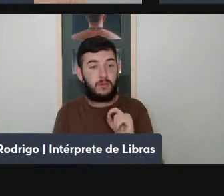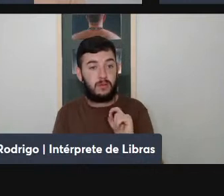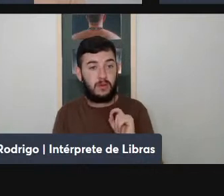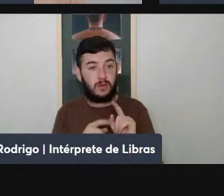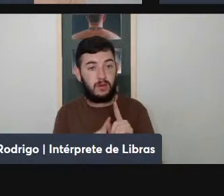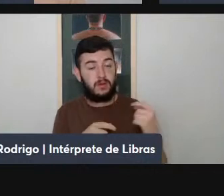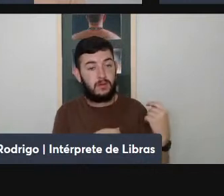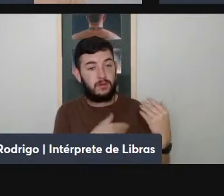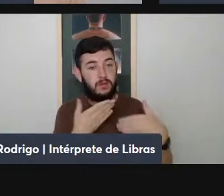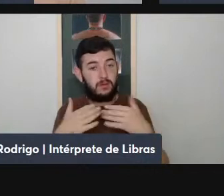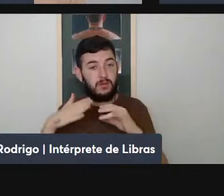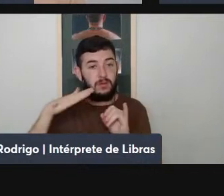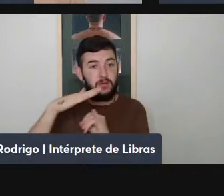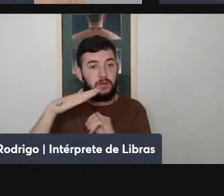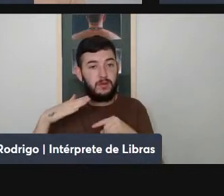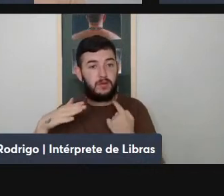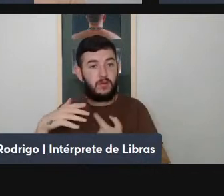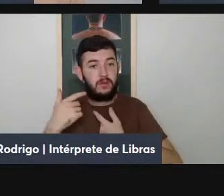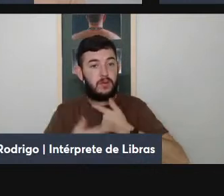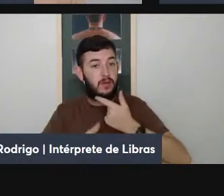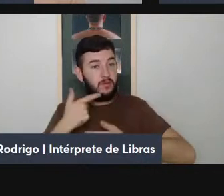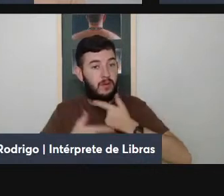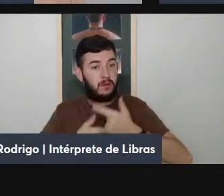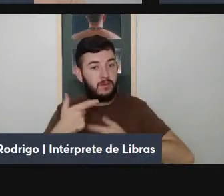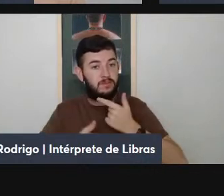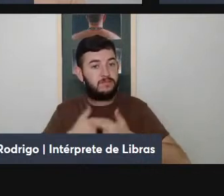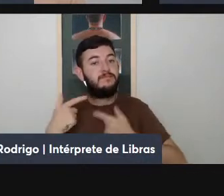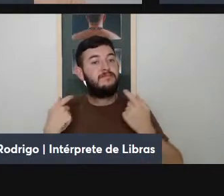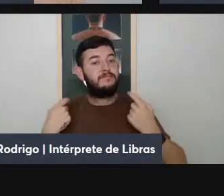precisamos trabalhar muito agora.